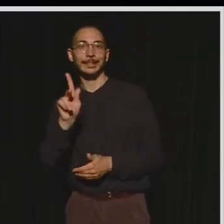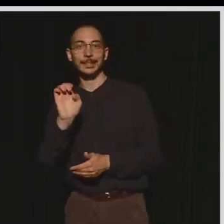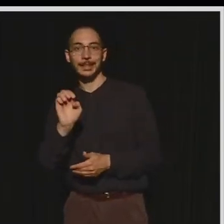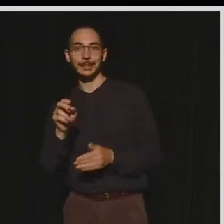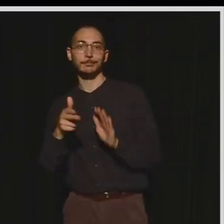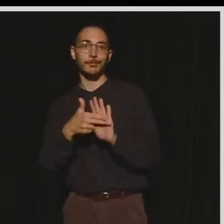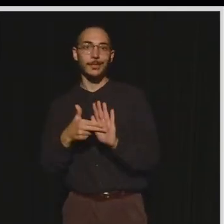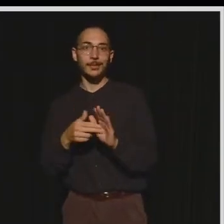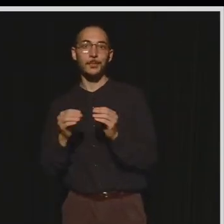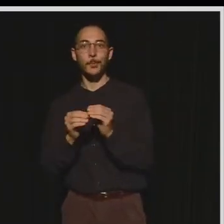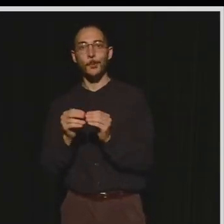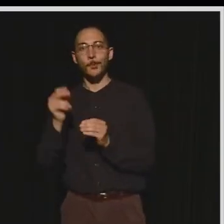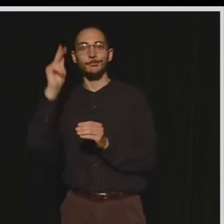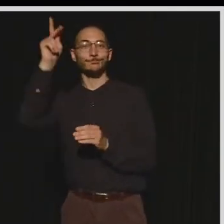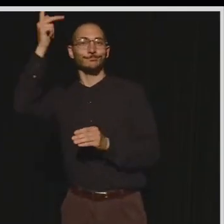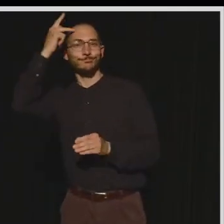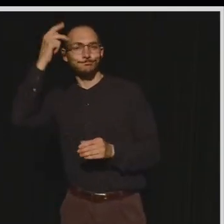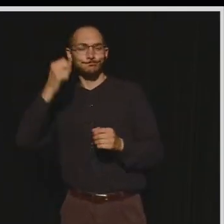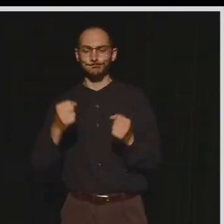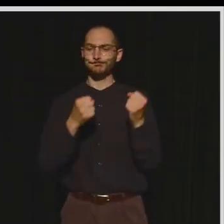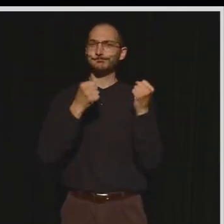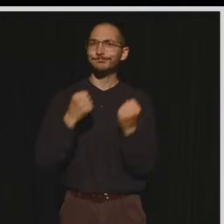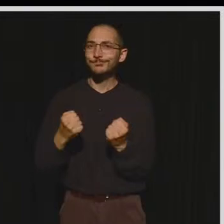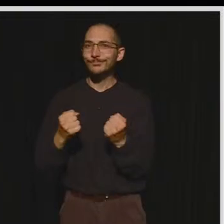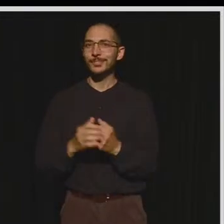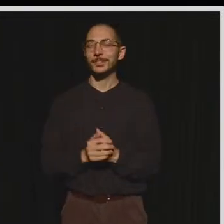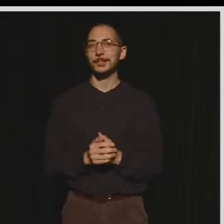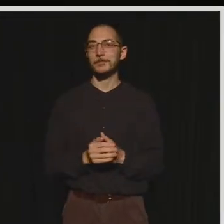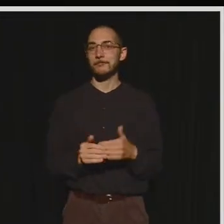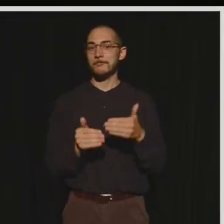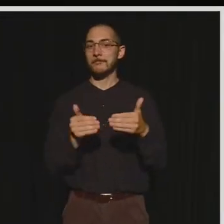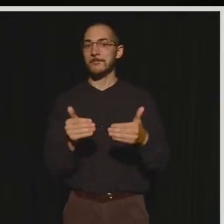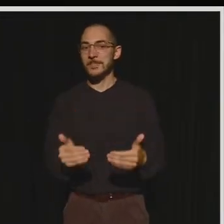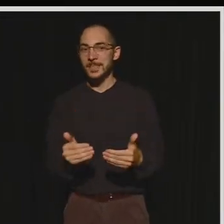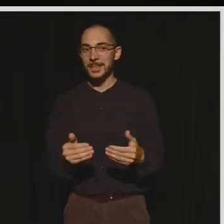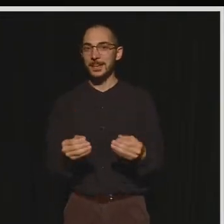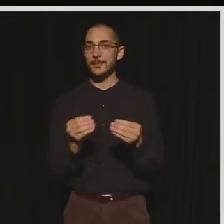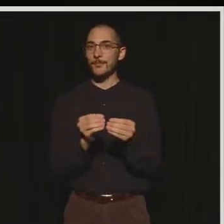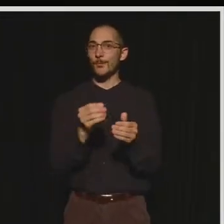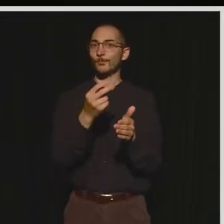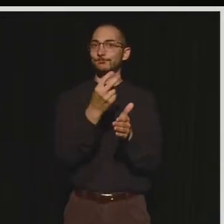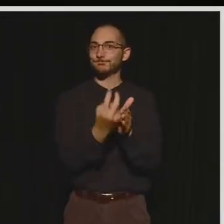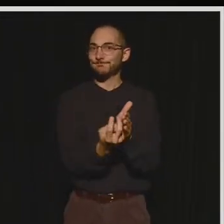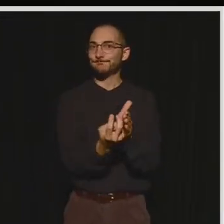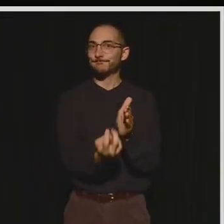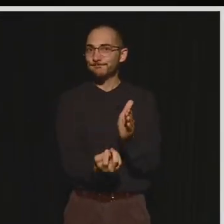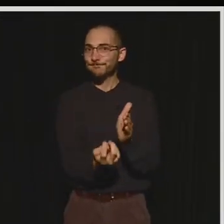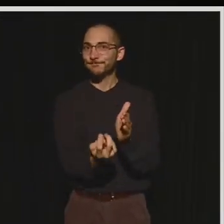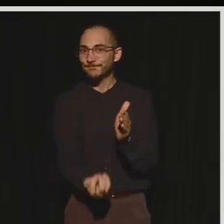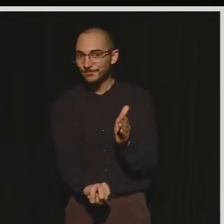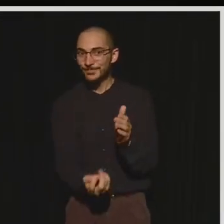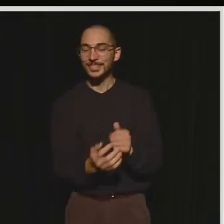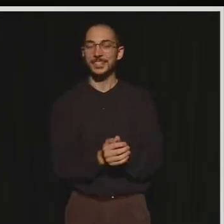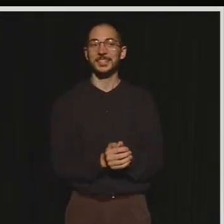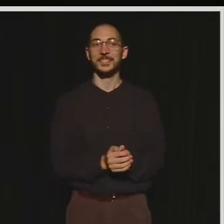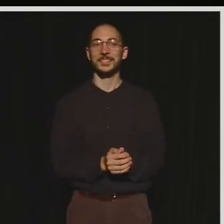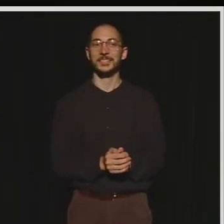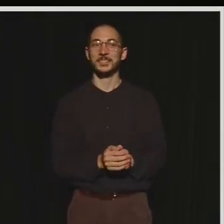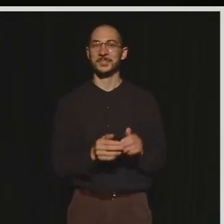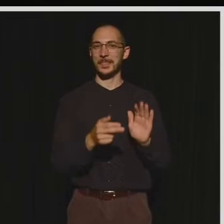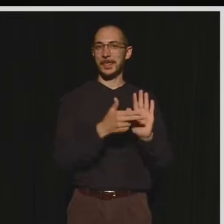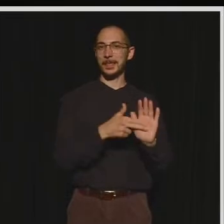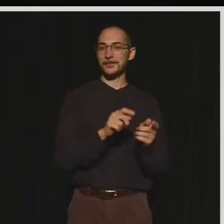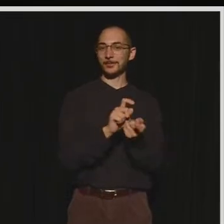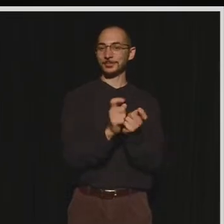felt that deep in my body and in my bones. And then I was well, I'm gay, and then I've just kind of landed at queer. It's just